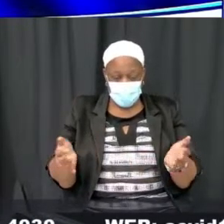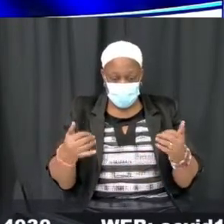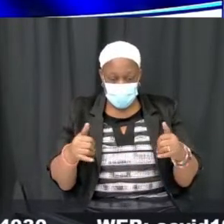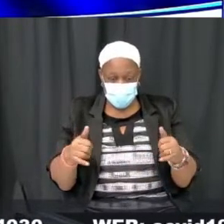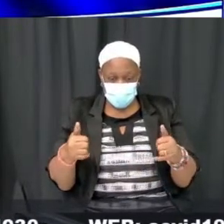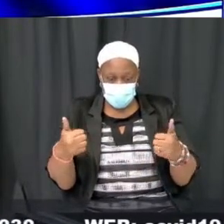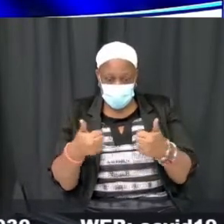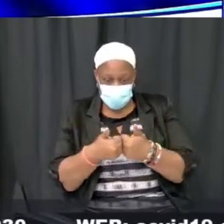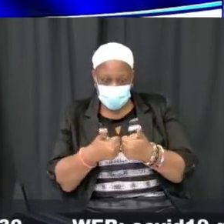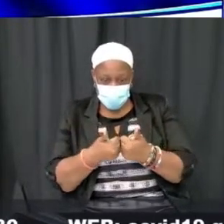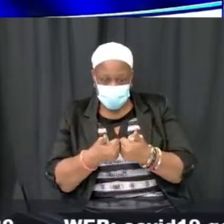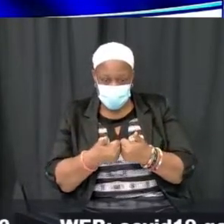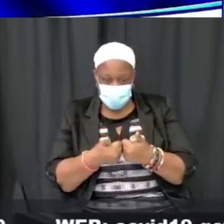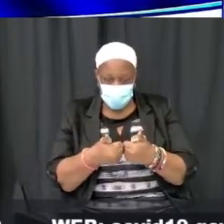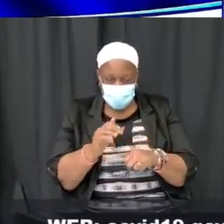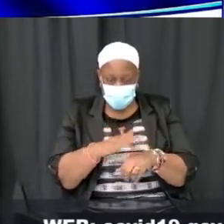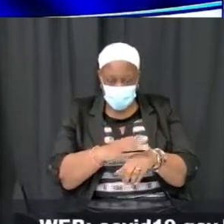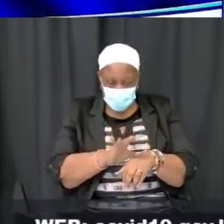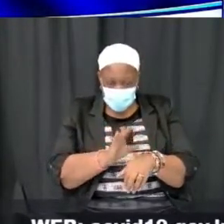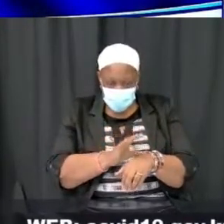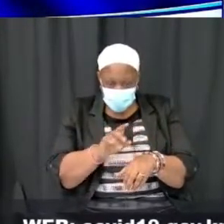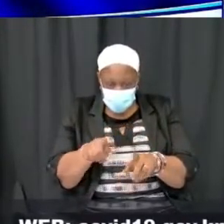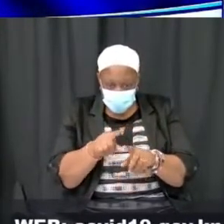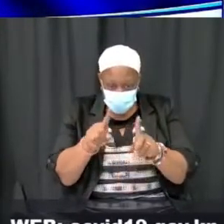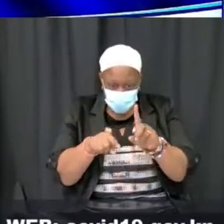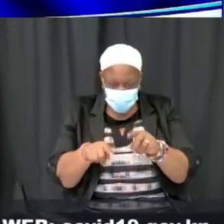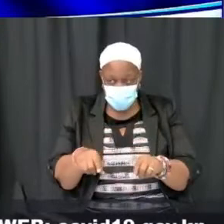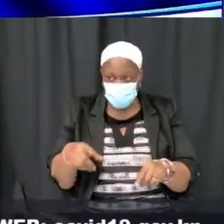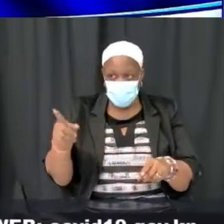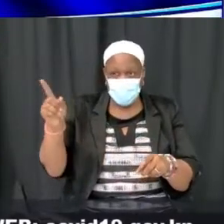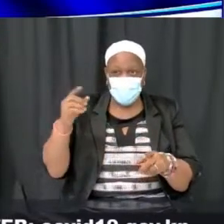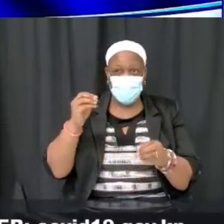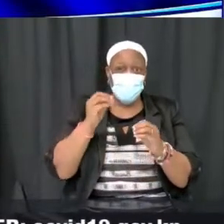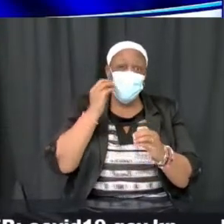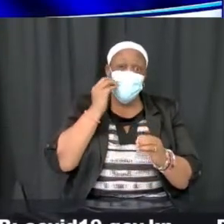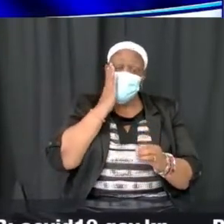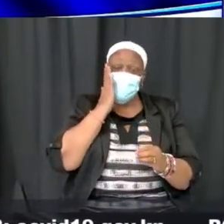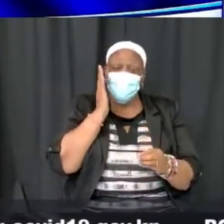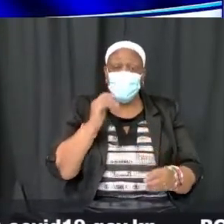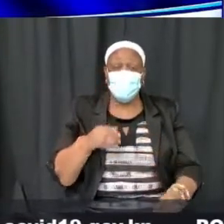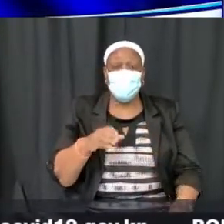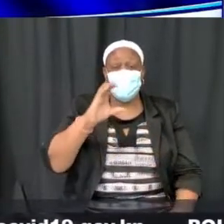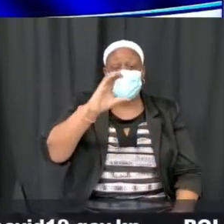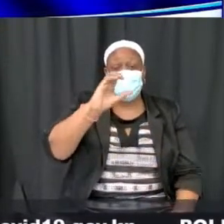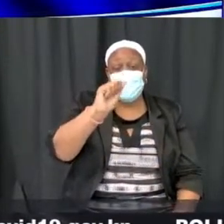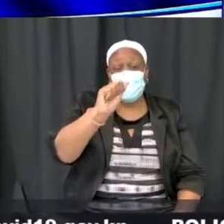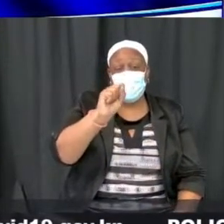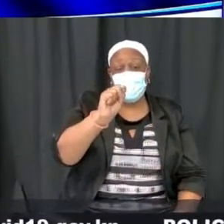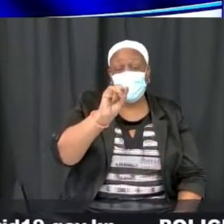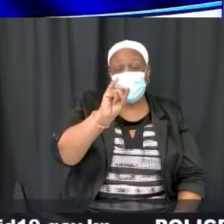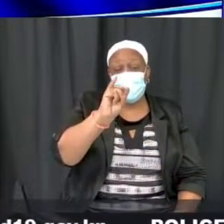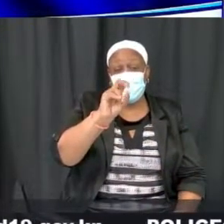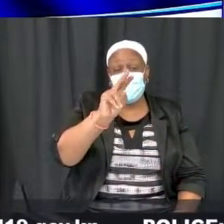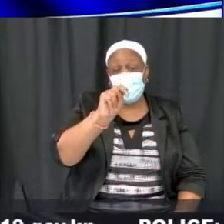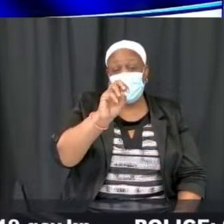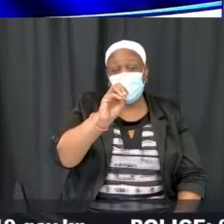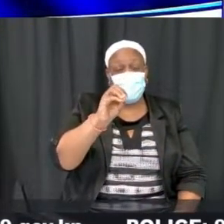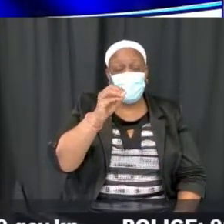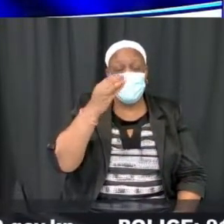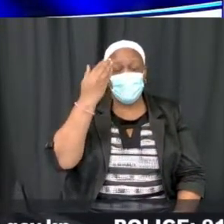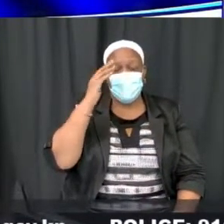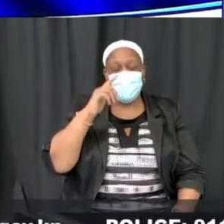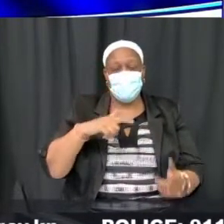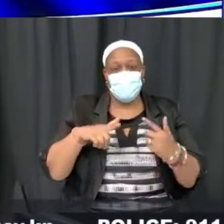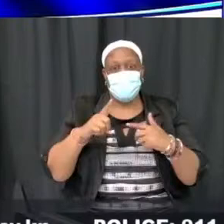at, and hopefully by next week, we should see some form of reopening. Let me just say to you,